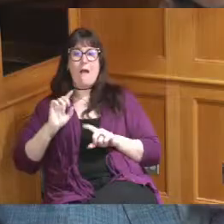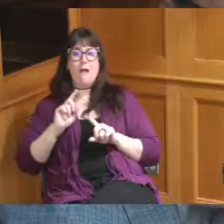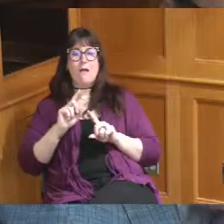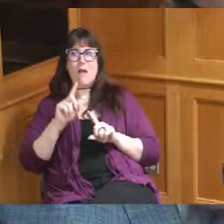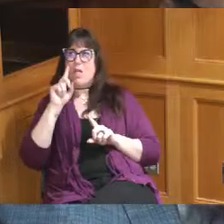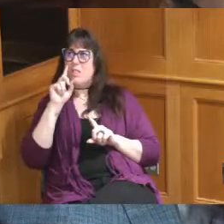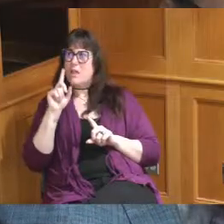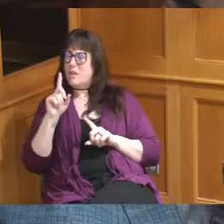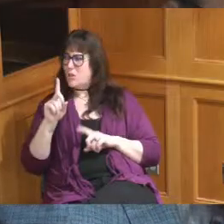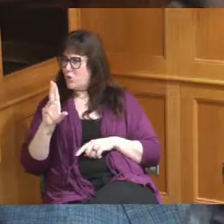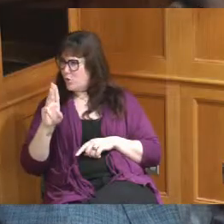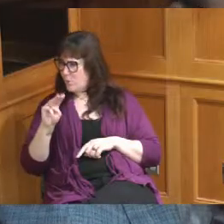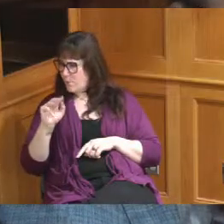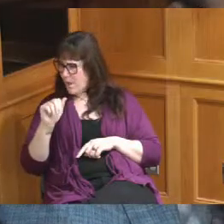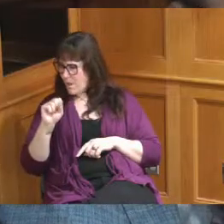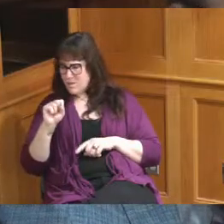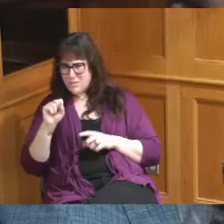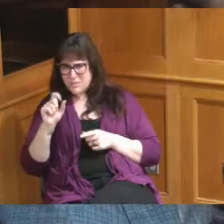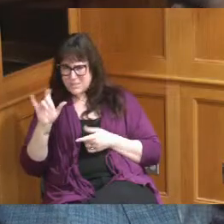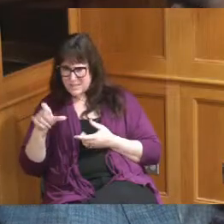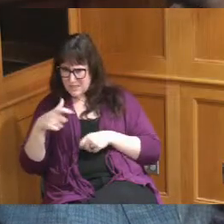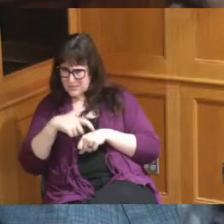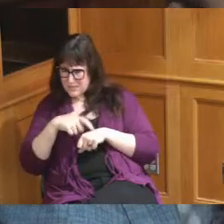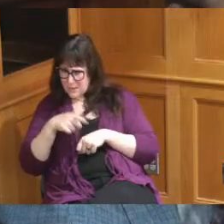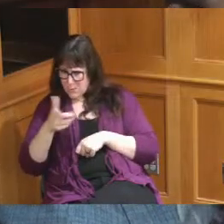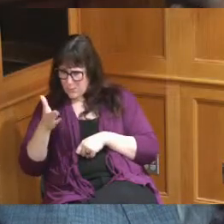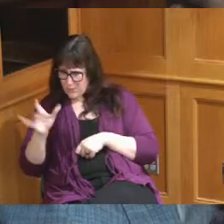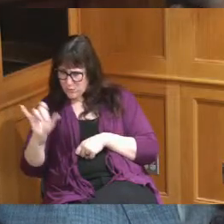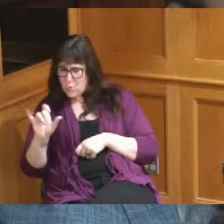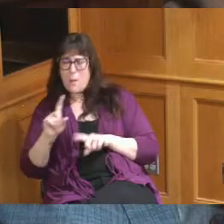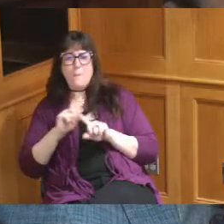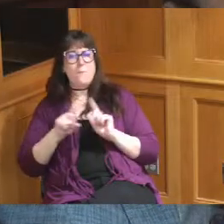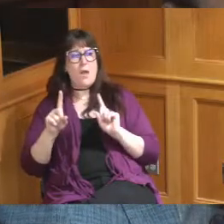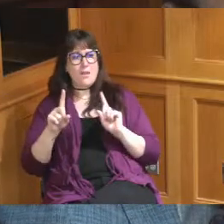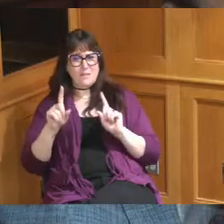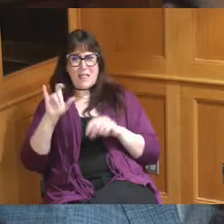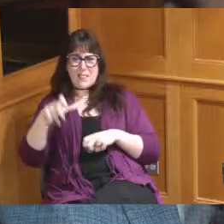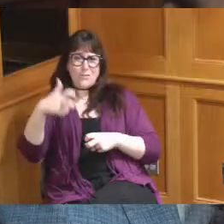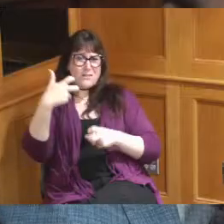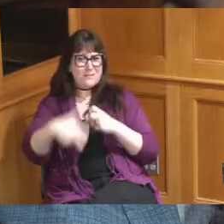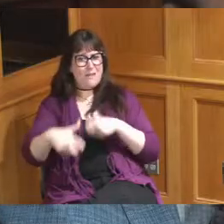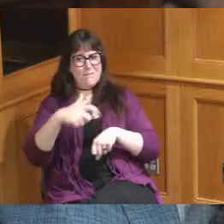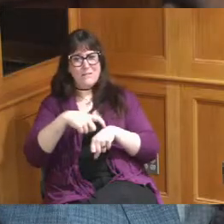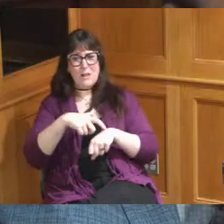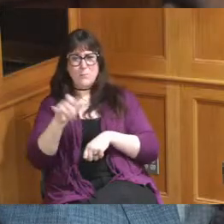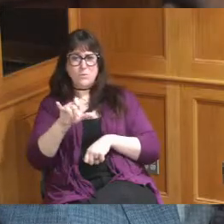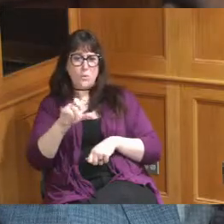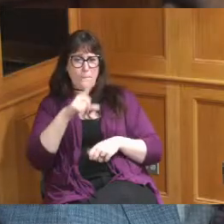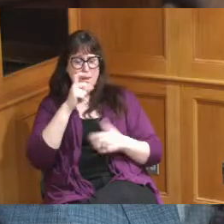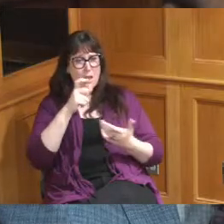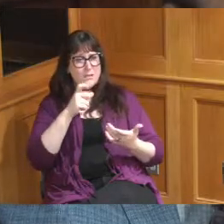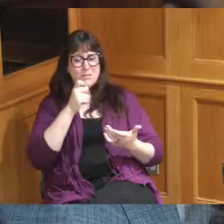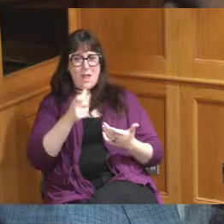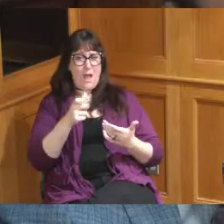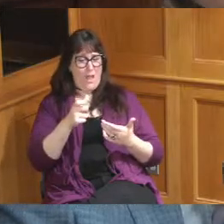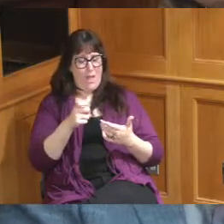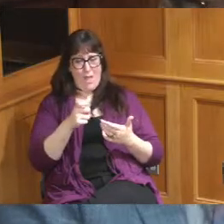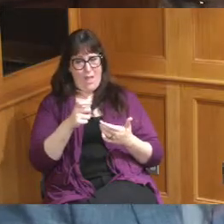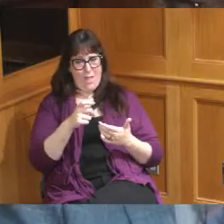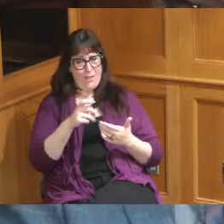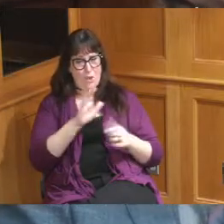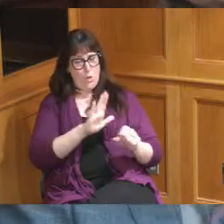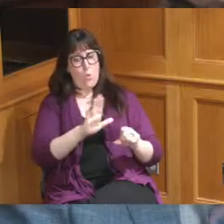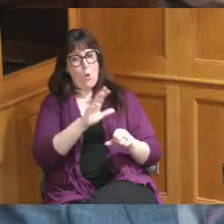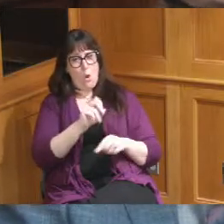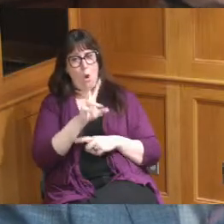think Commissioner Dumas, I'm not sure if that was the time when you were there too, but that was a tough time in terms of not having your own police department